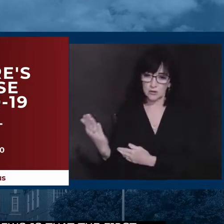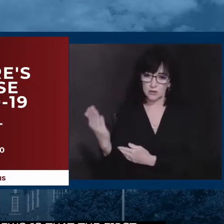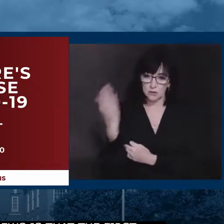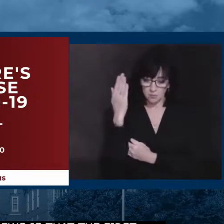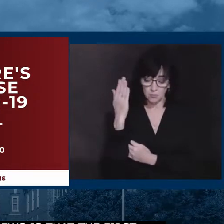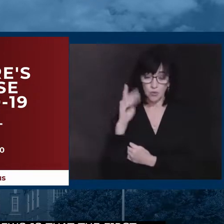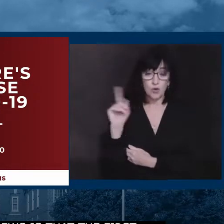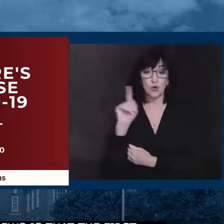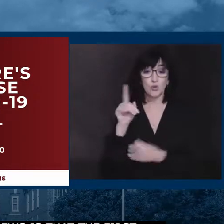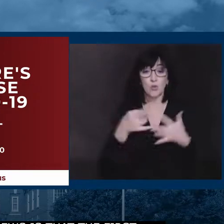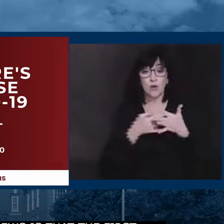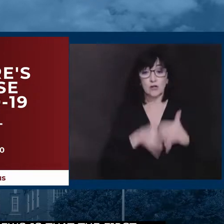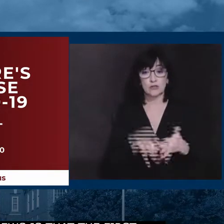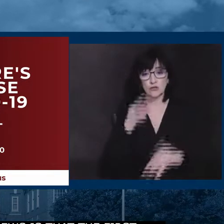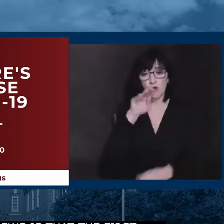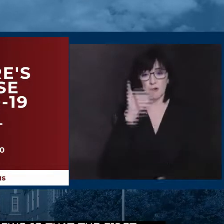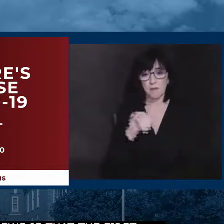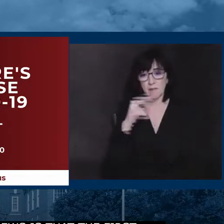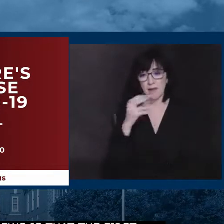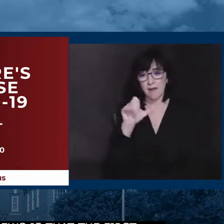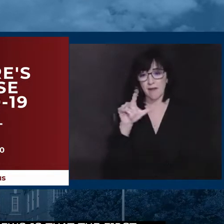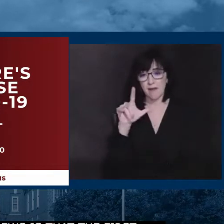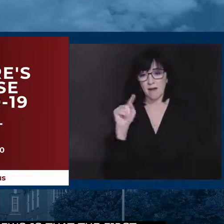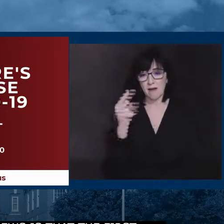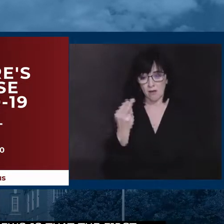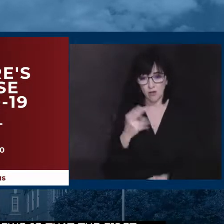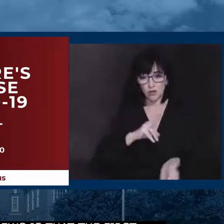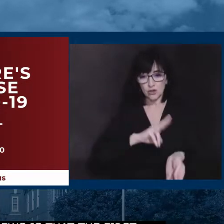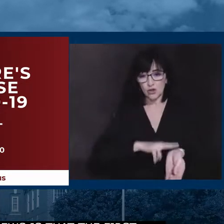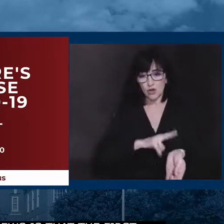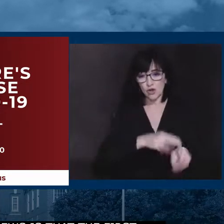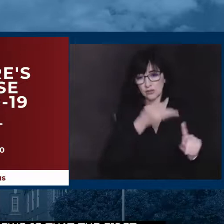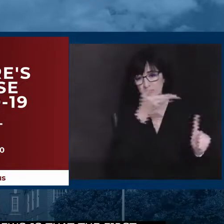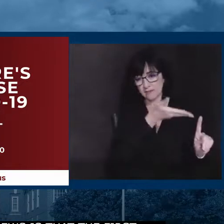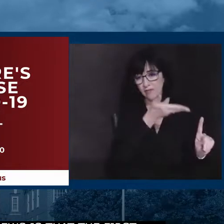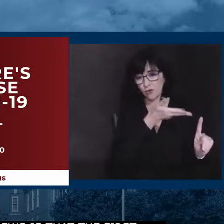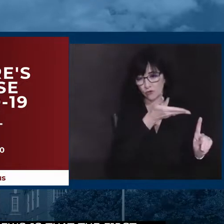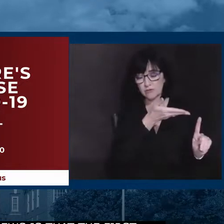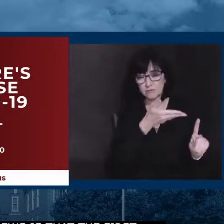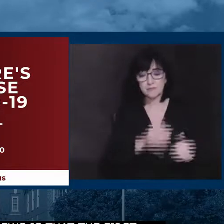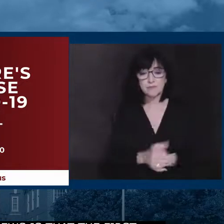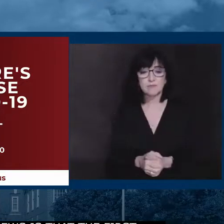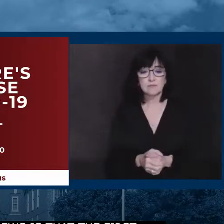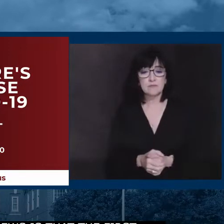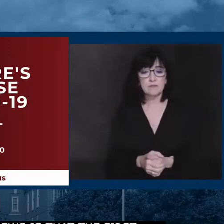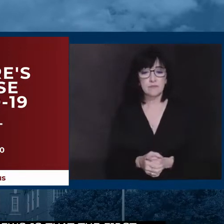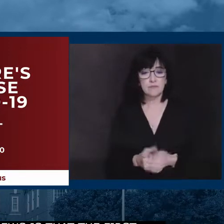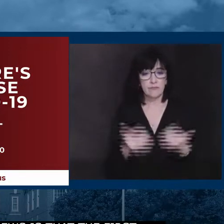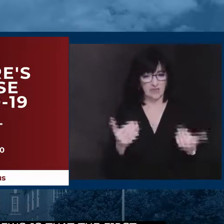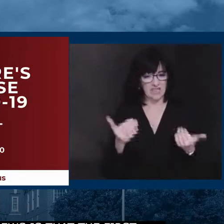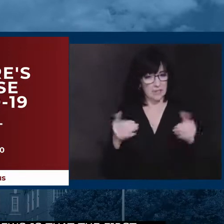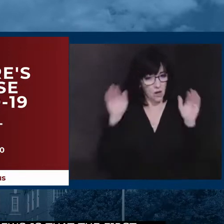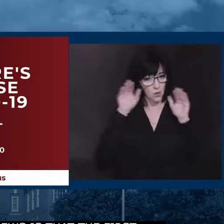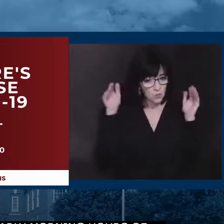Bay Health Medical Center. One of the nurses there, the focus initially will be on these several